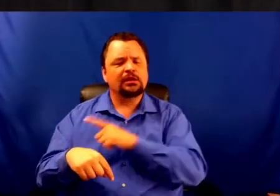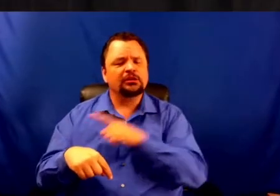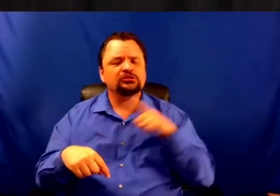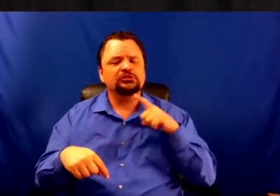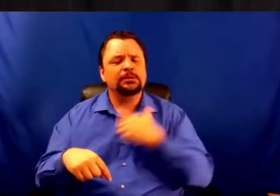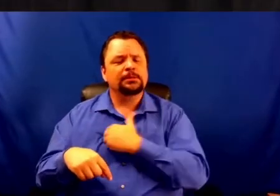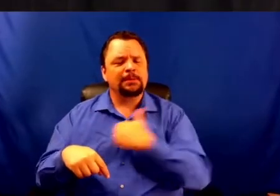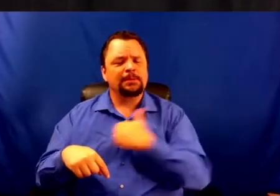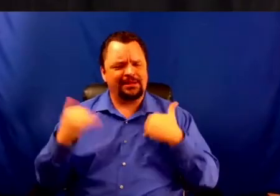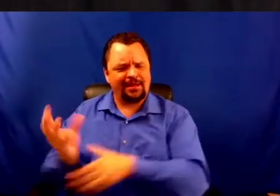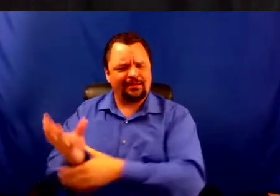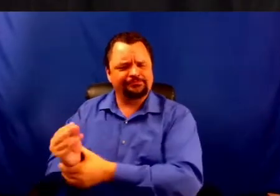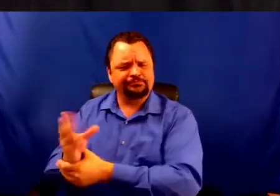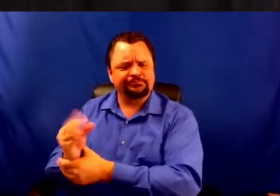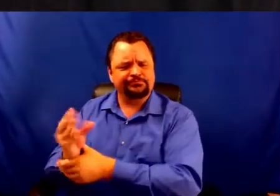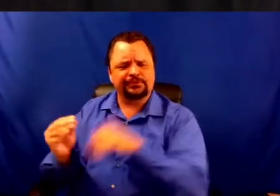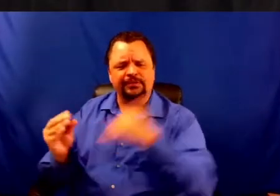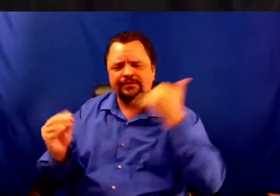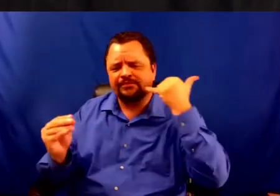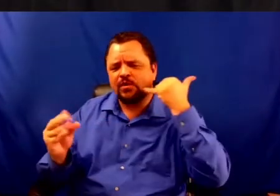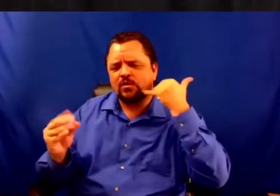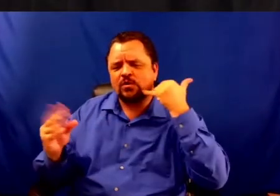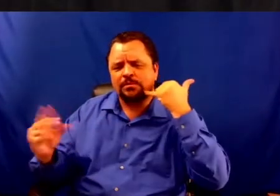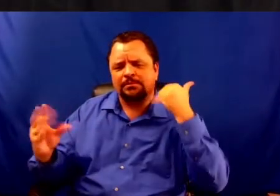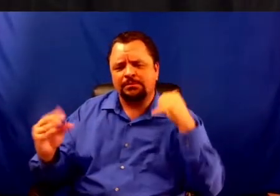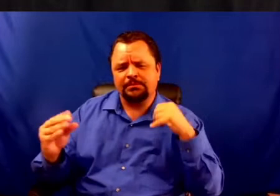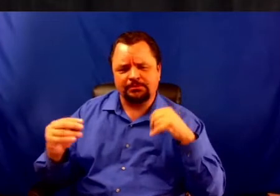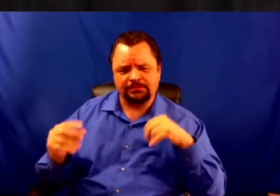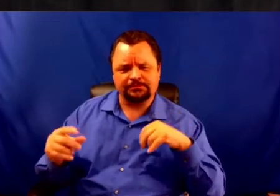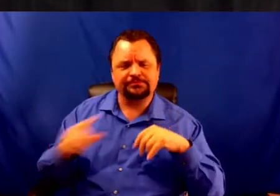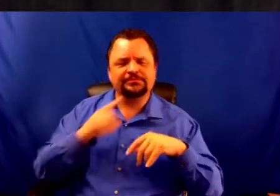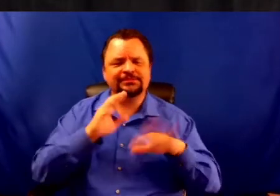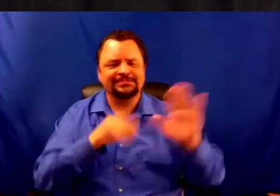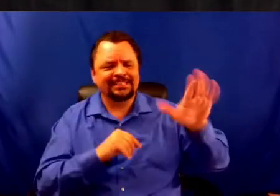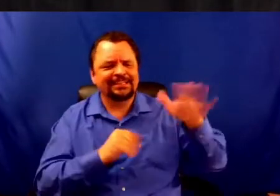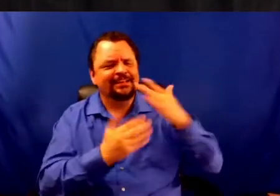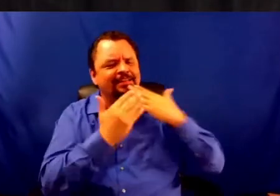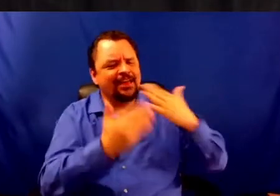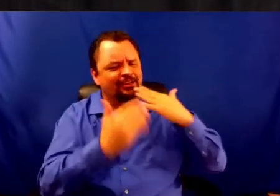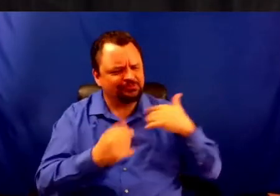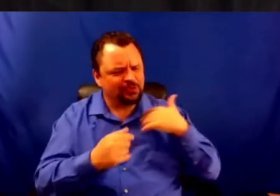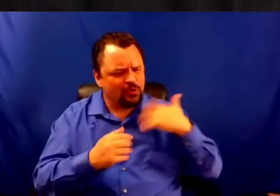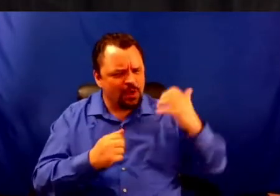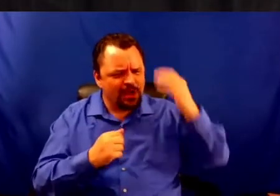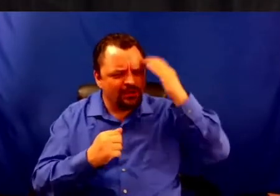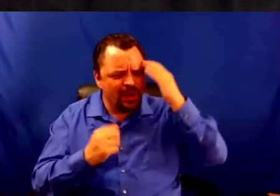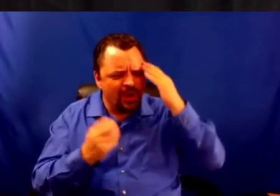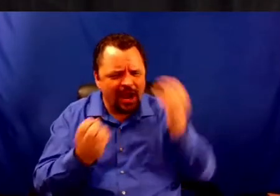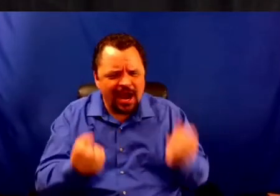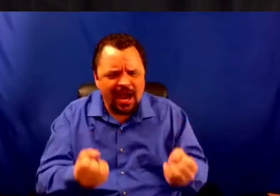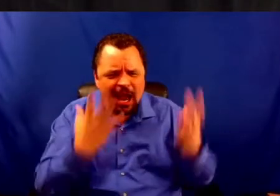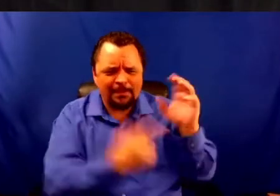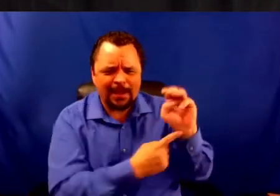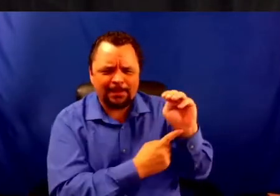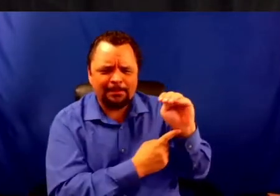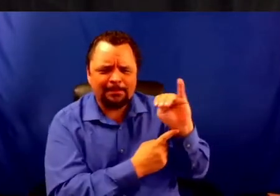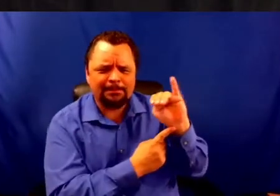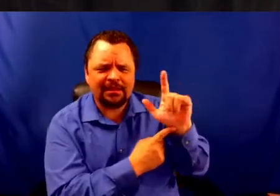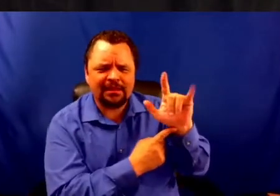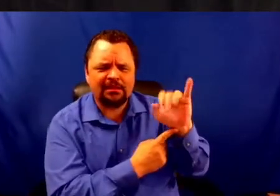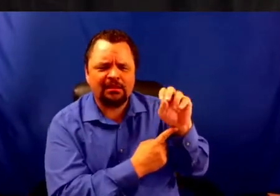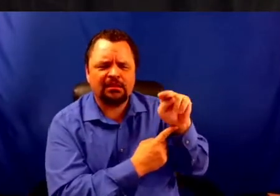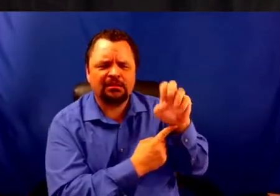you. Adios. Well, thank you. And I'd be interested to know how many millions more that is our share when